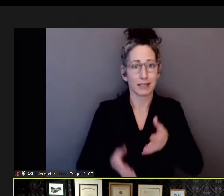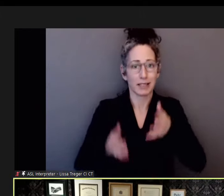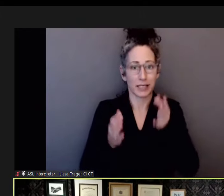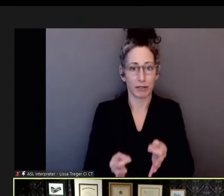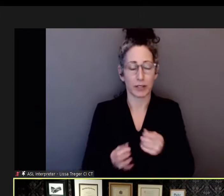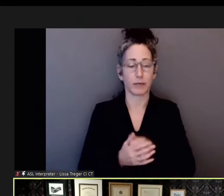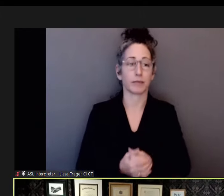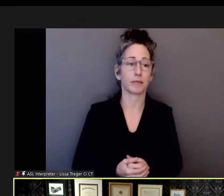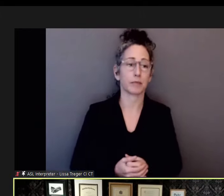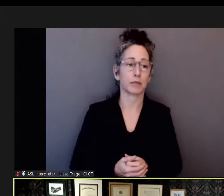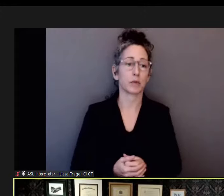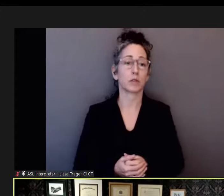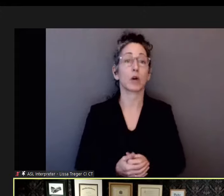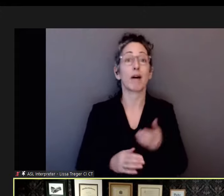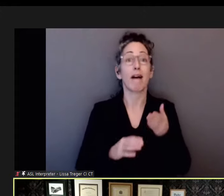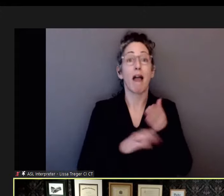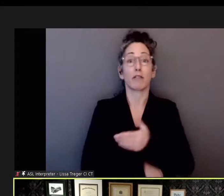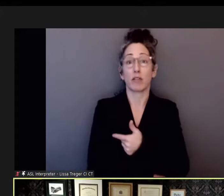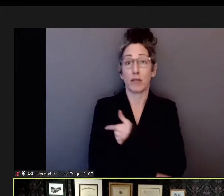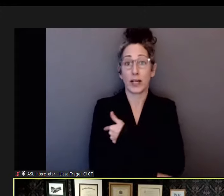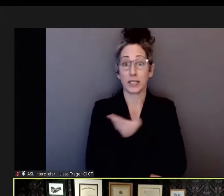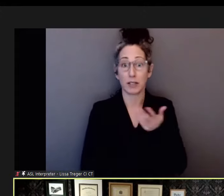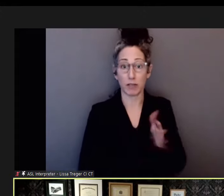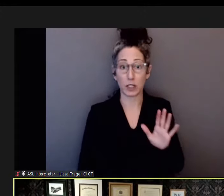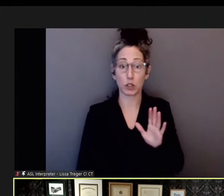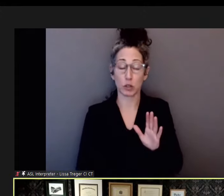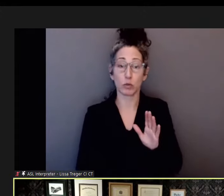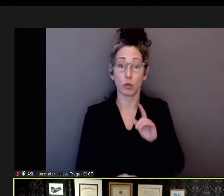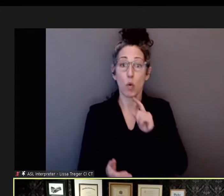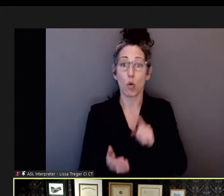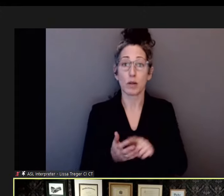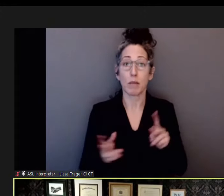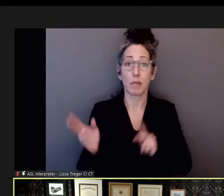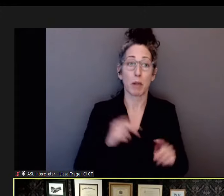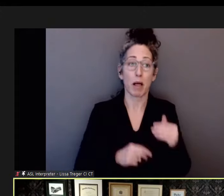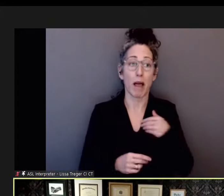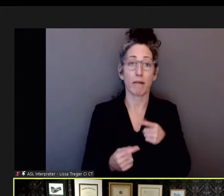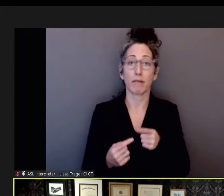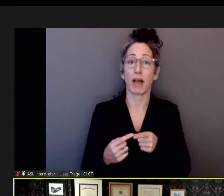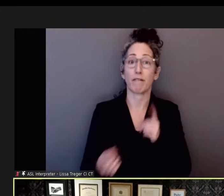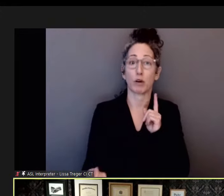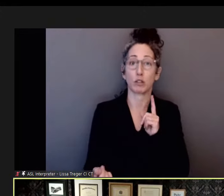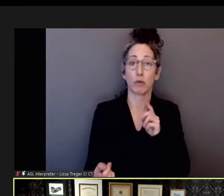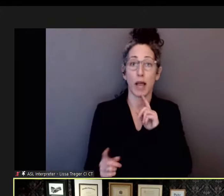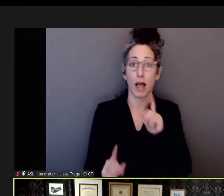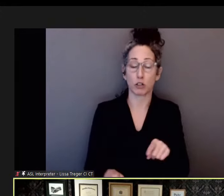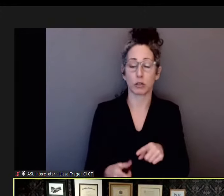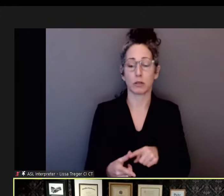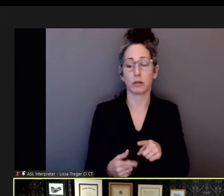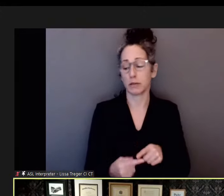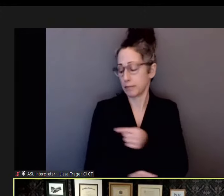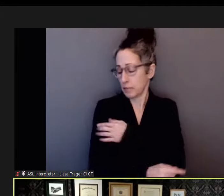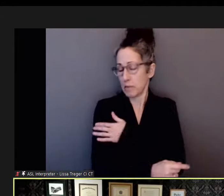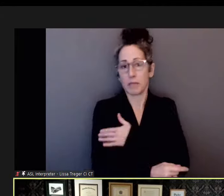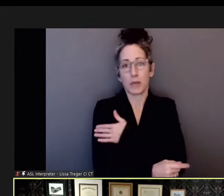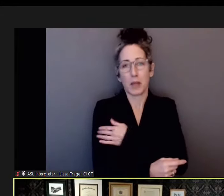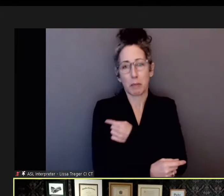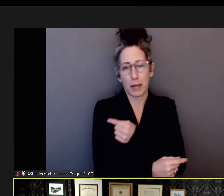following the administration of the vaccine, we noted that people had adverse reactions that included pain at the injection